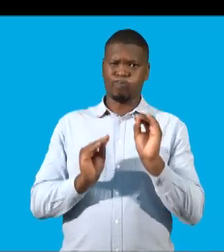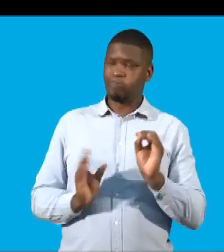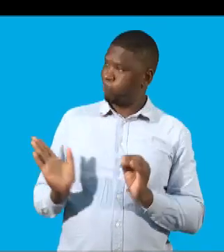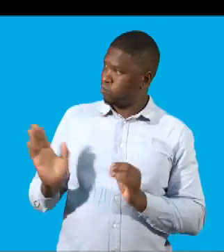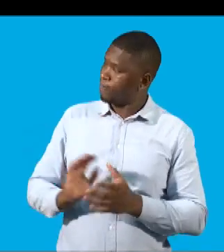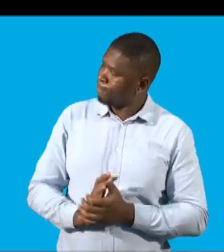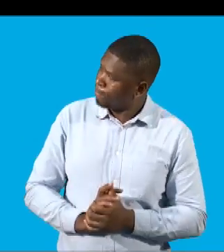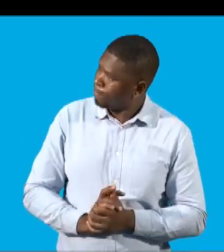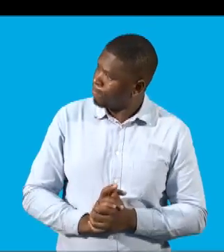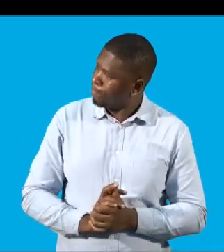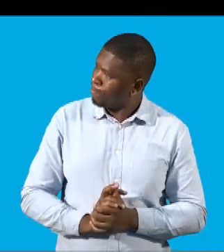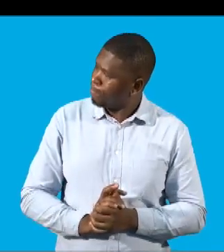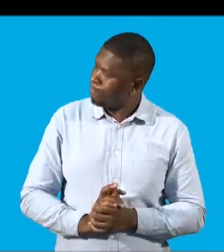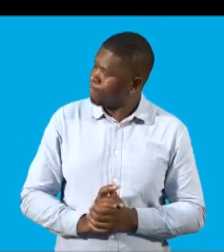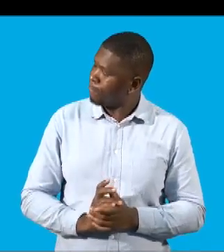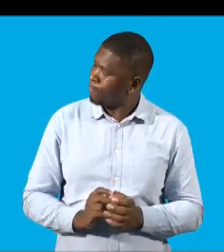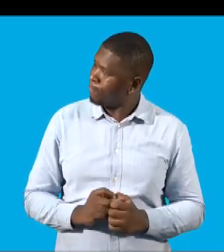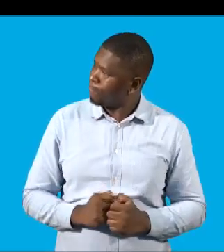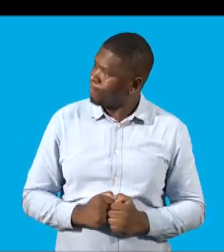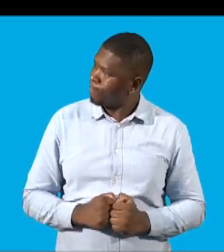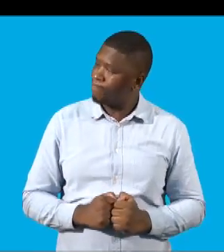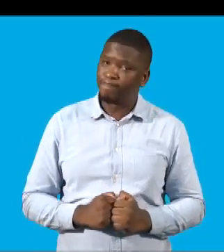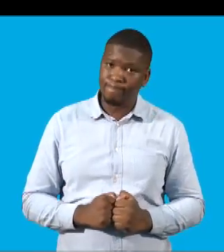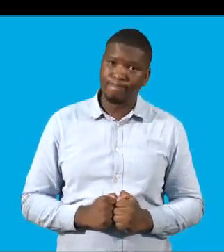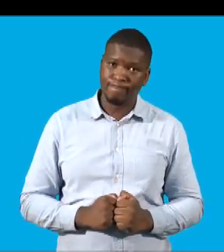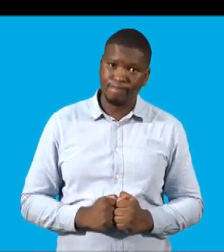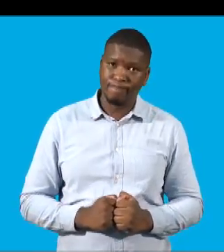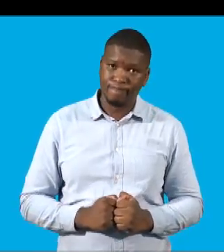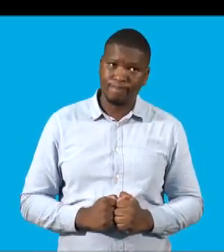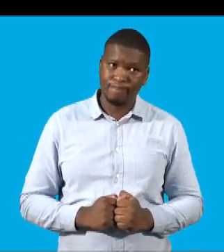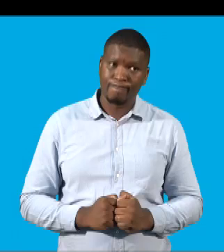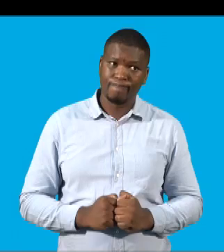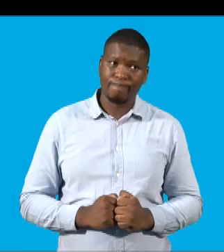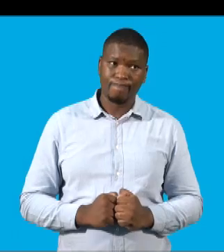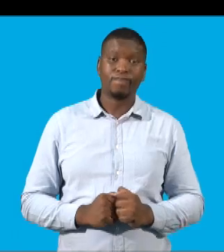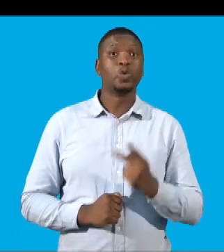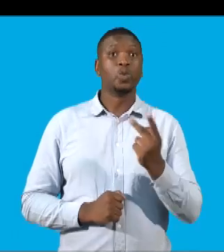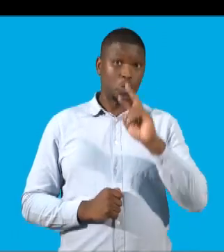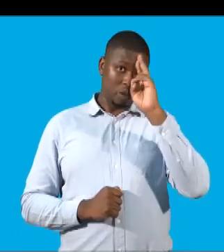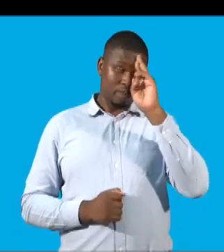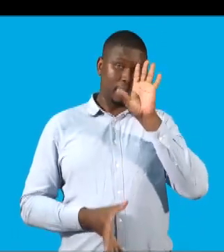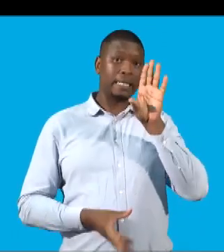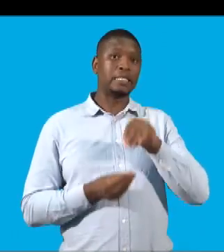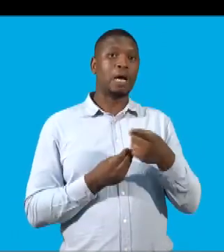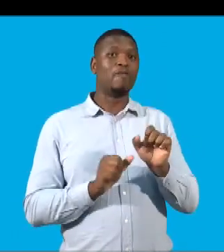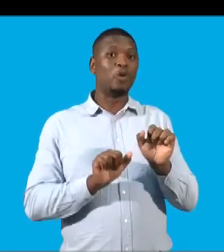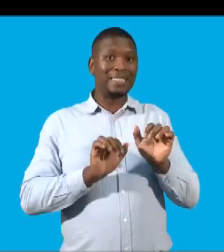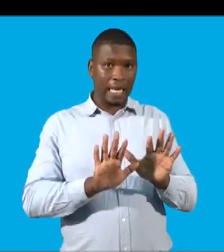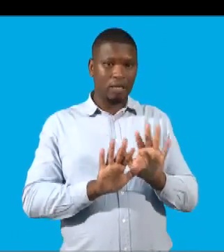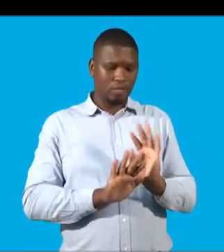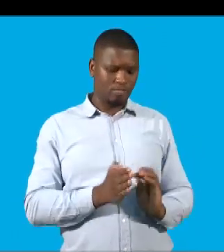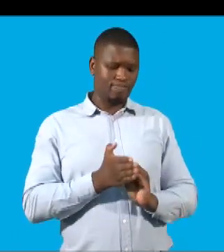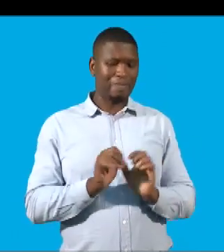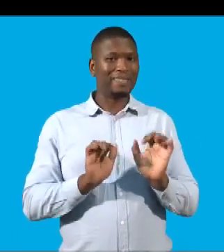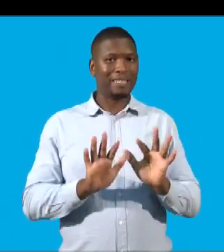1. And that is going to be divided by 2 minus 1, and of course the sum for 10 terms, when you put that